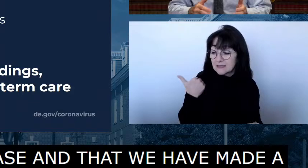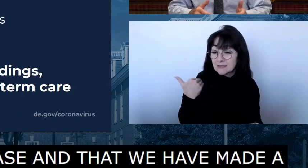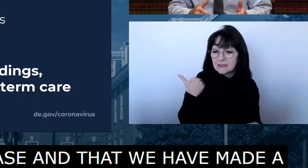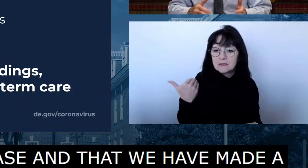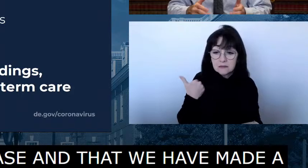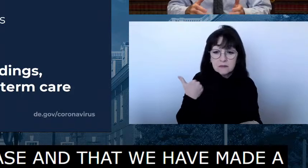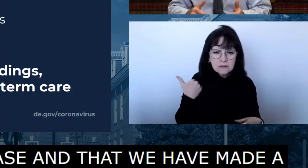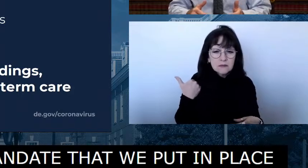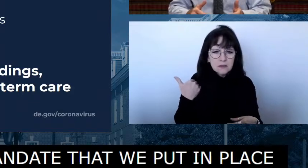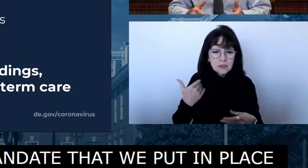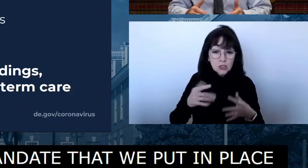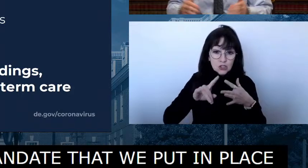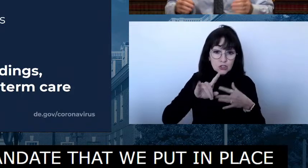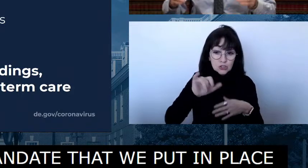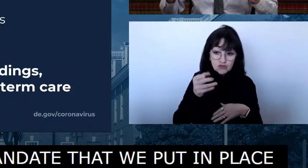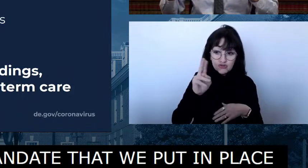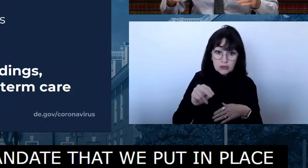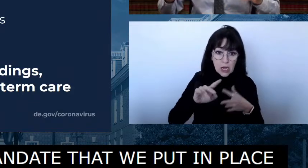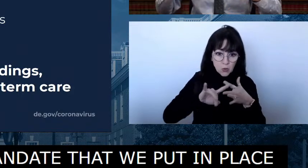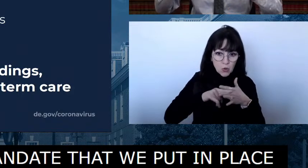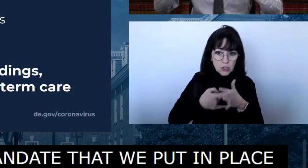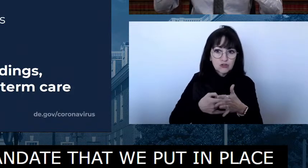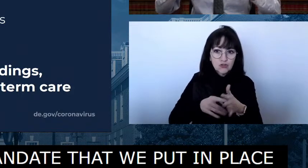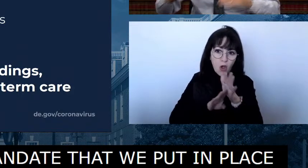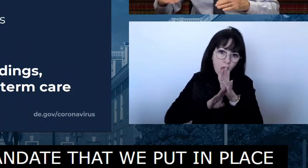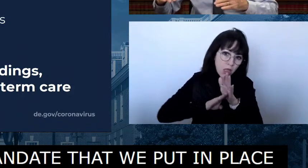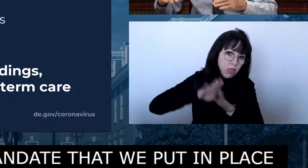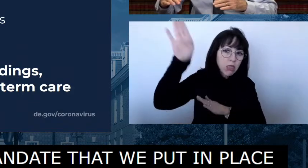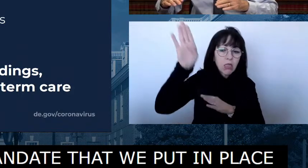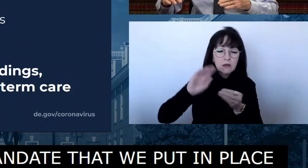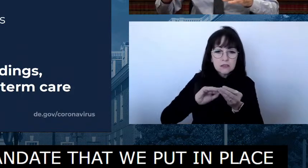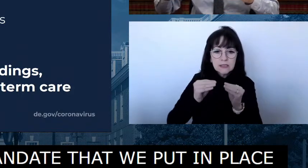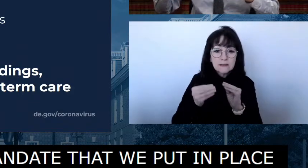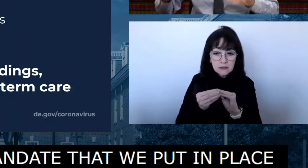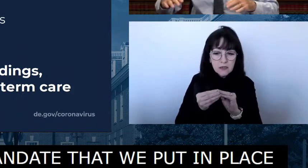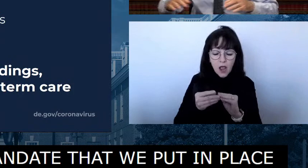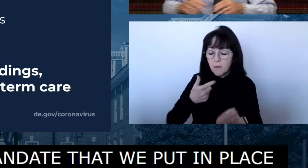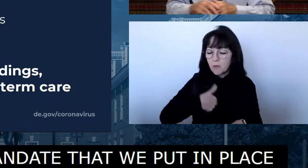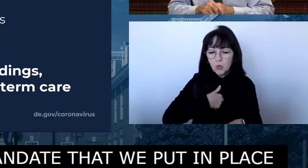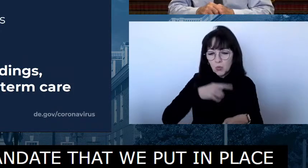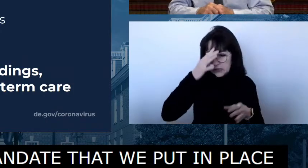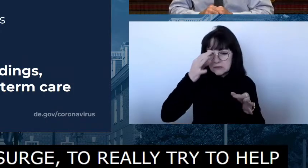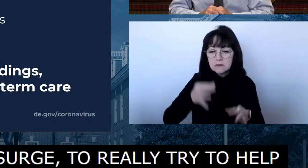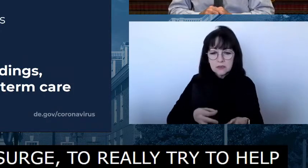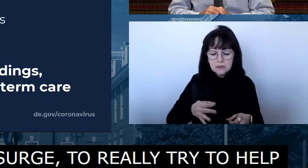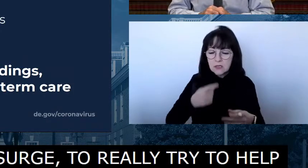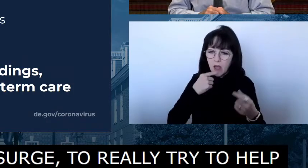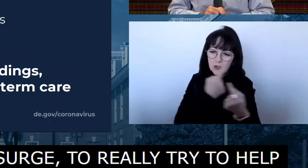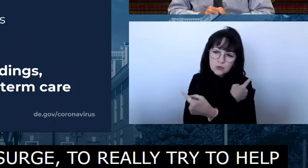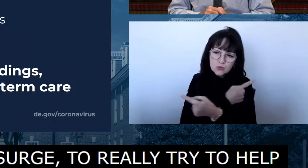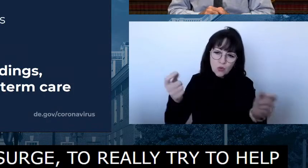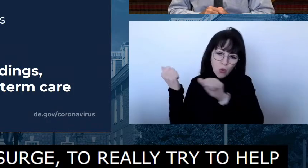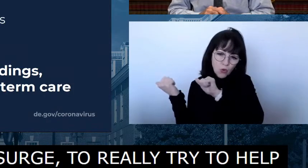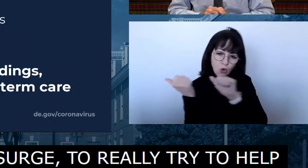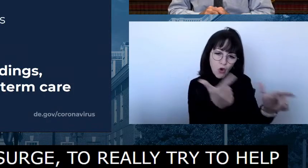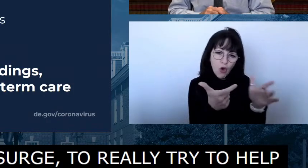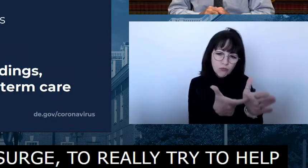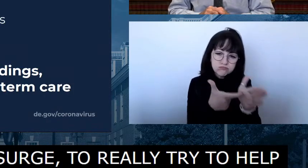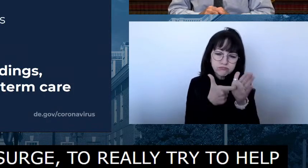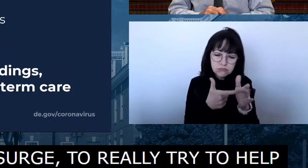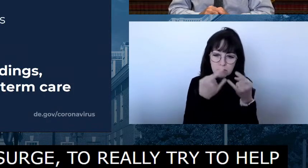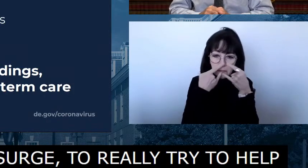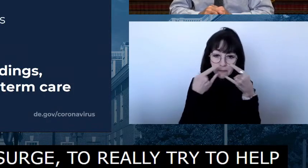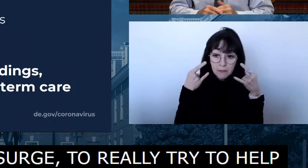initial January surge to really try to help in flattening that curve and helping pushing that